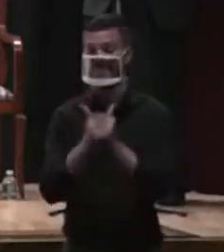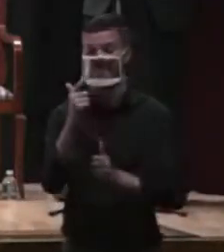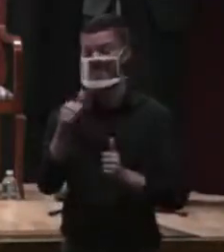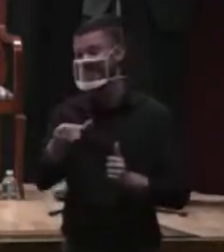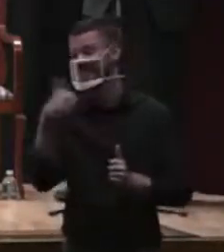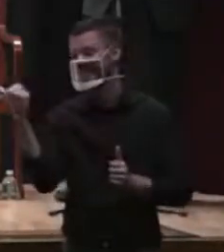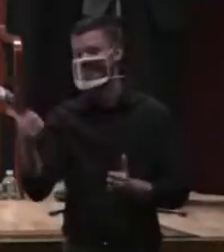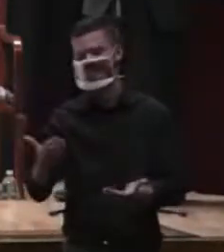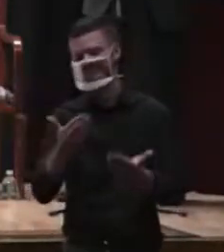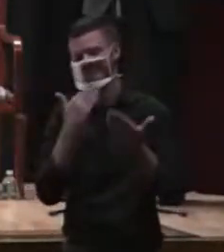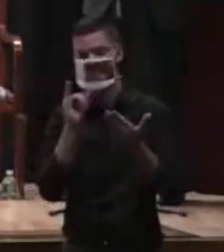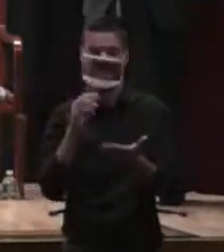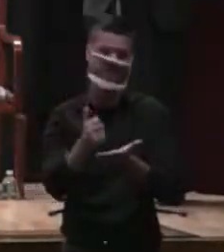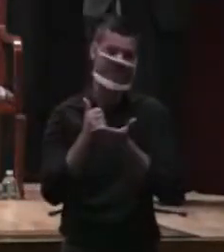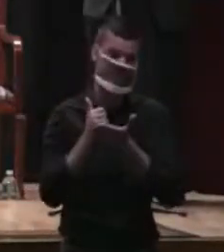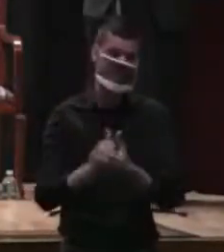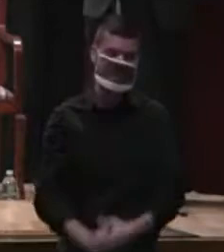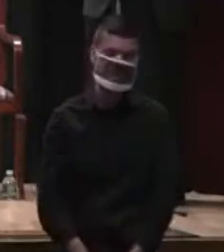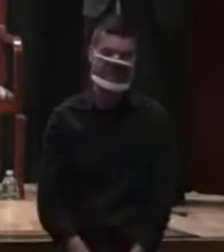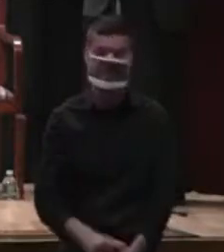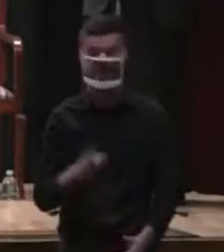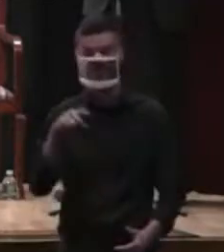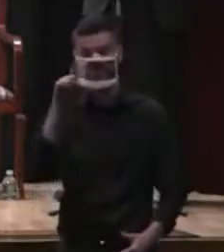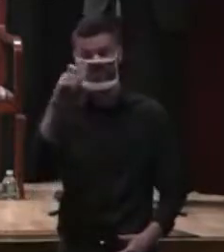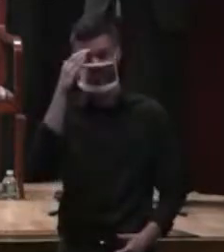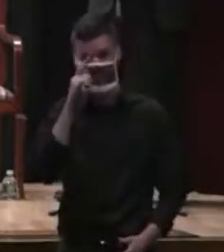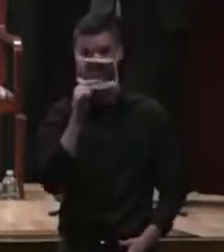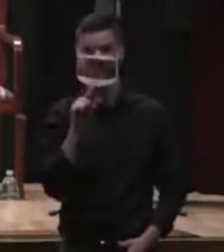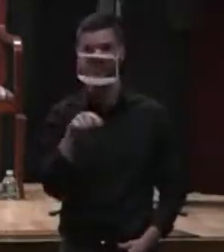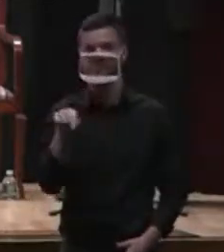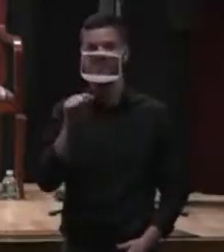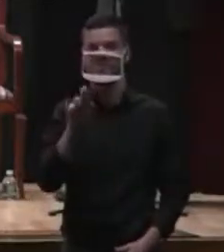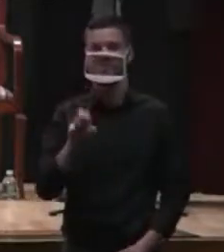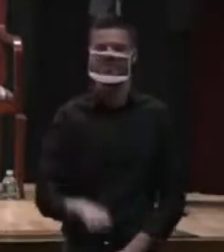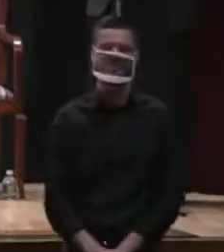else, thank you if you helped. You should know who you are.